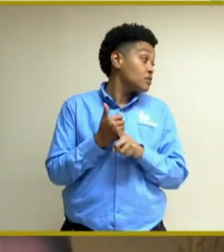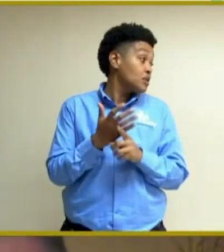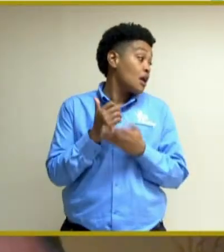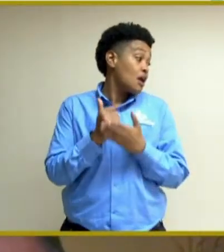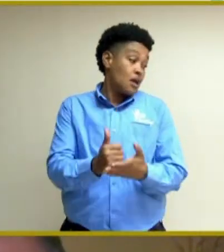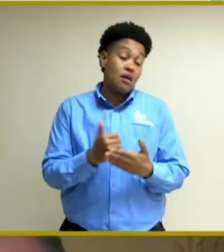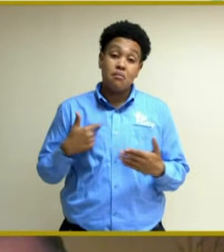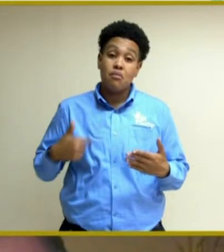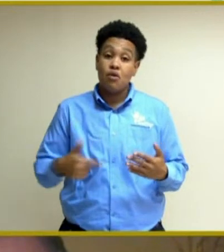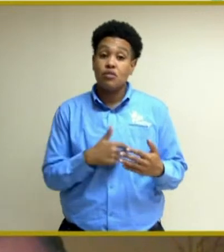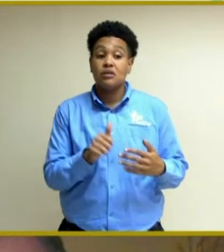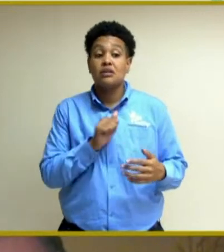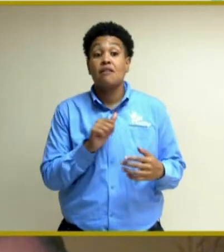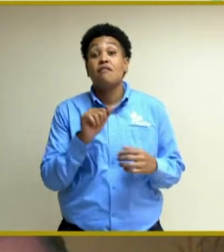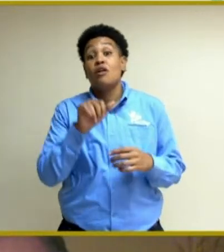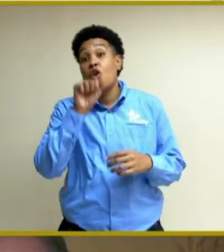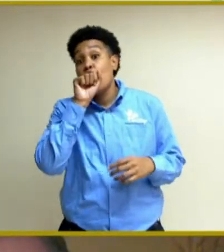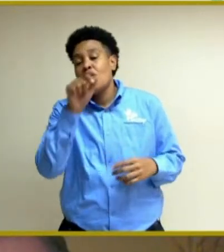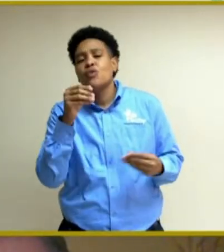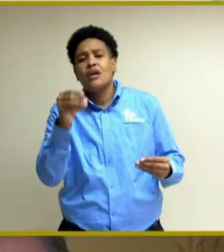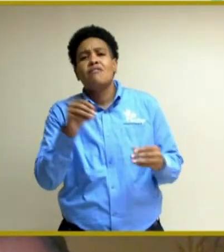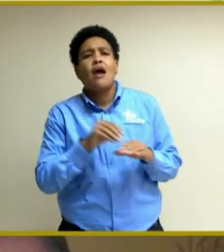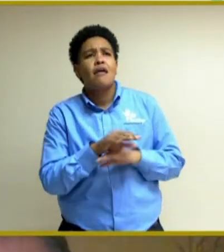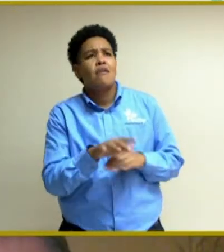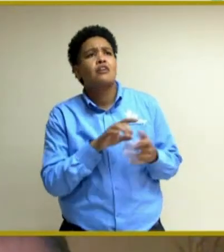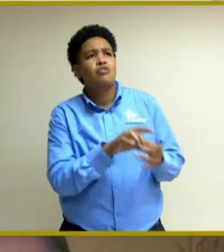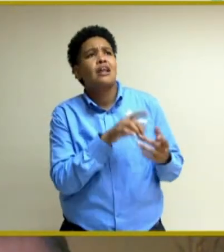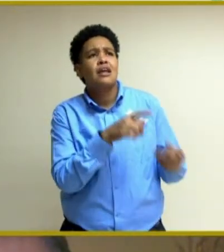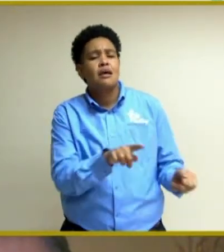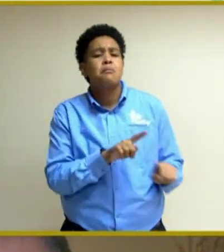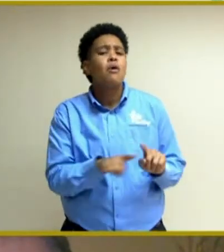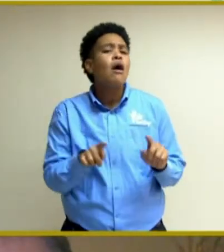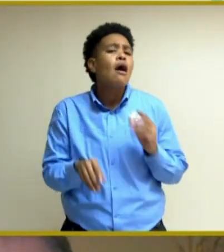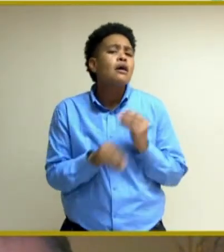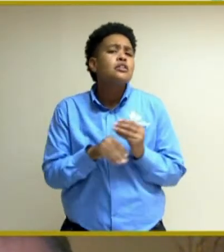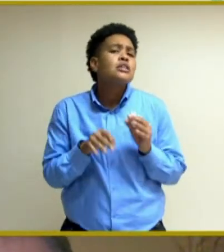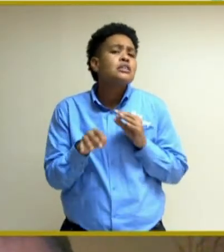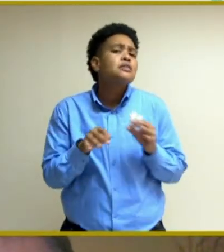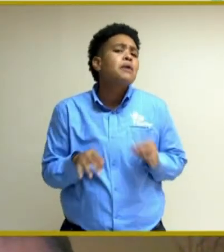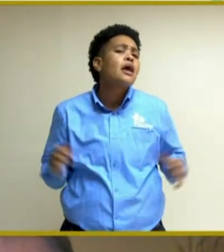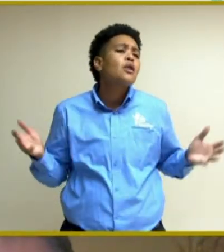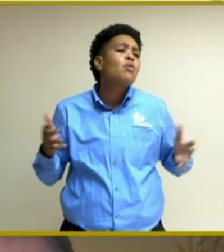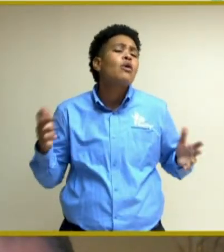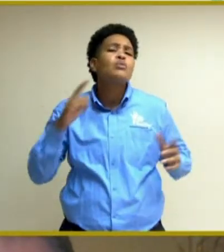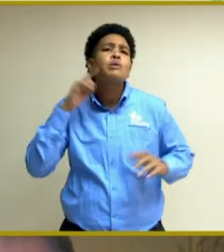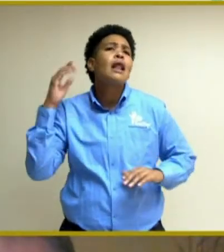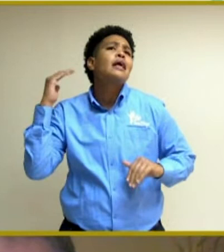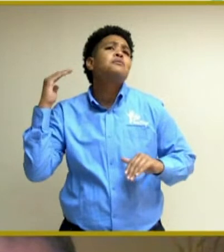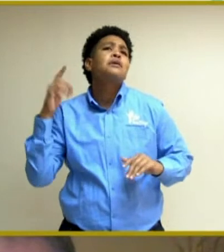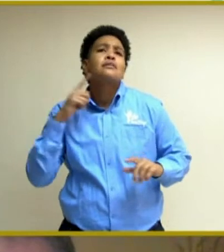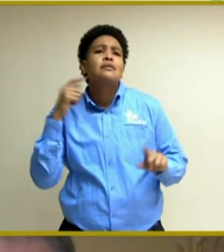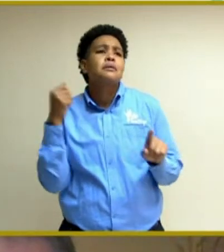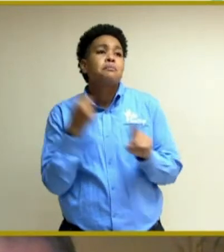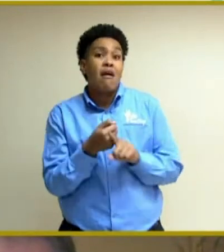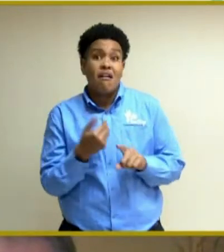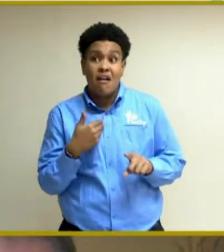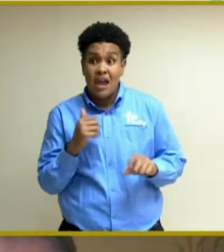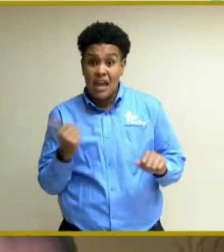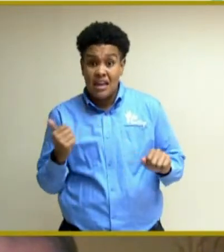us. I'd love you to give some advice to them, but also explain what is the expected side effects. Are they